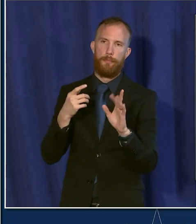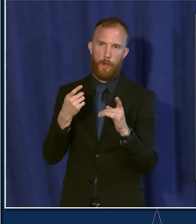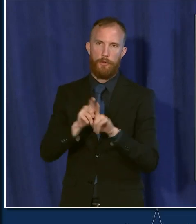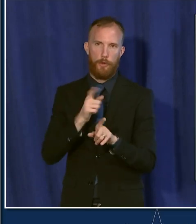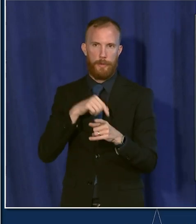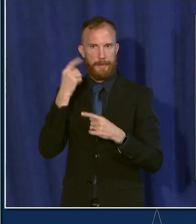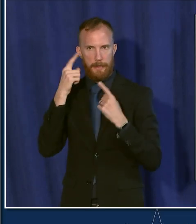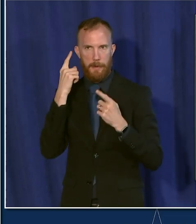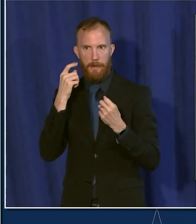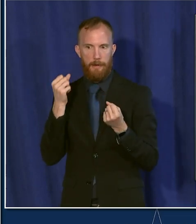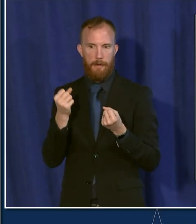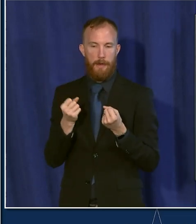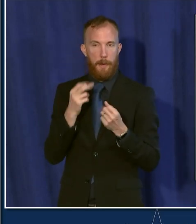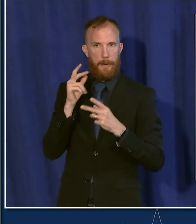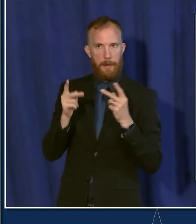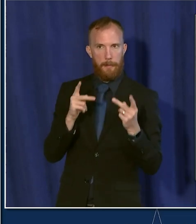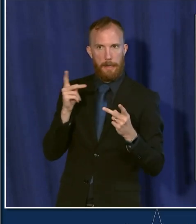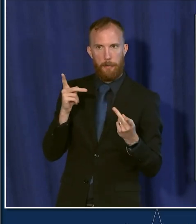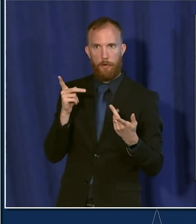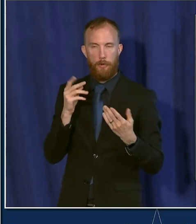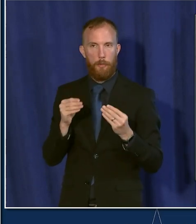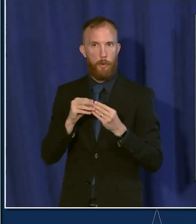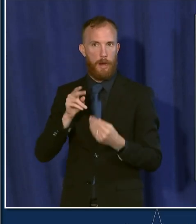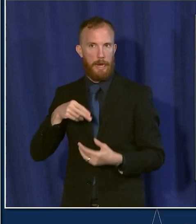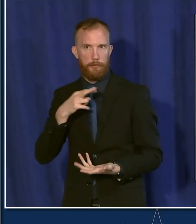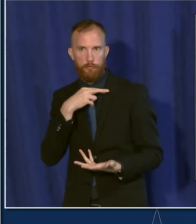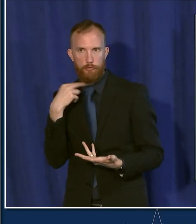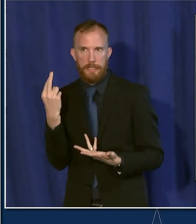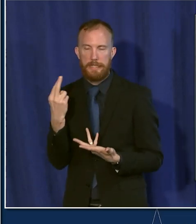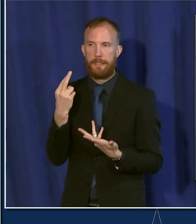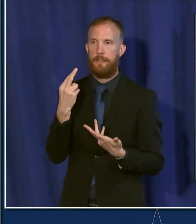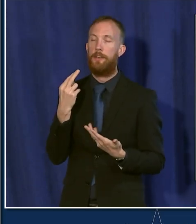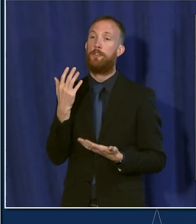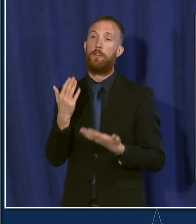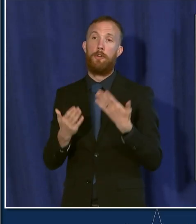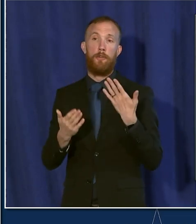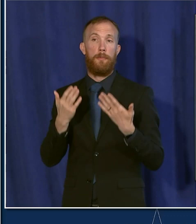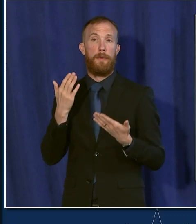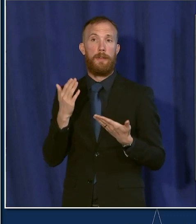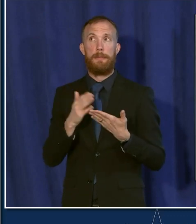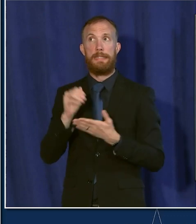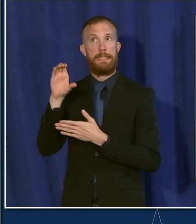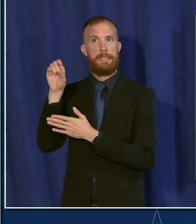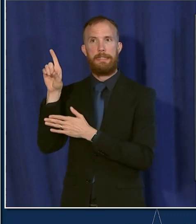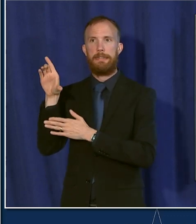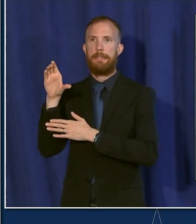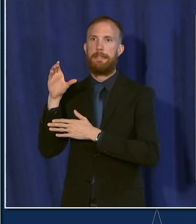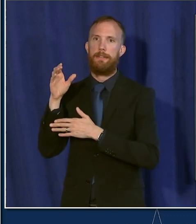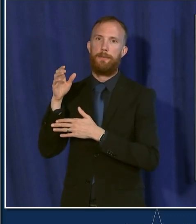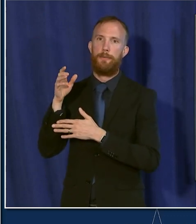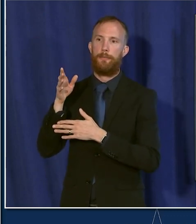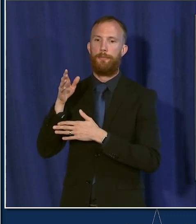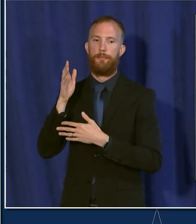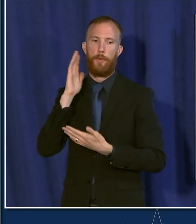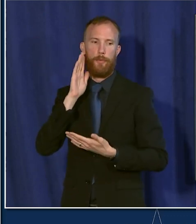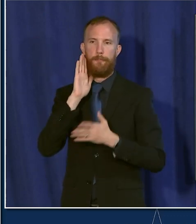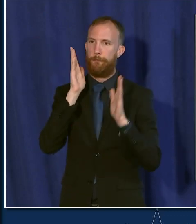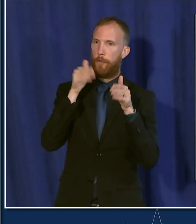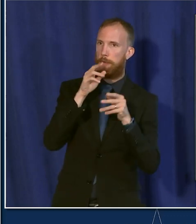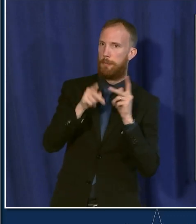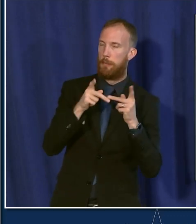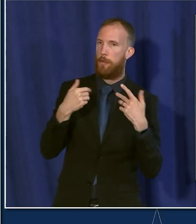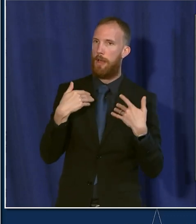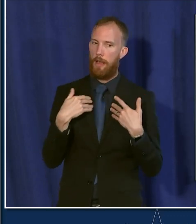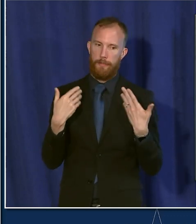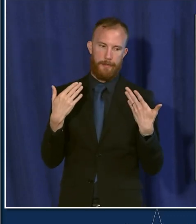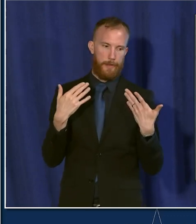populations at higher risk, right? So like I was saying, might we see something around folks who have some of these immune conditions, that might want to